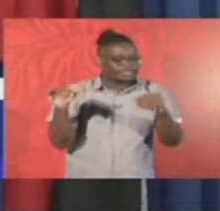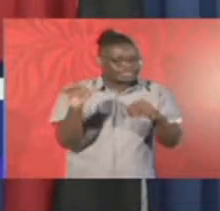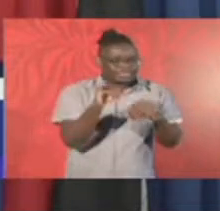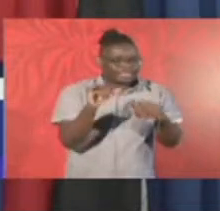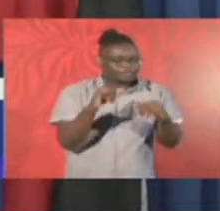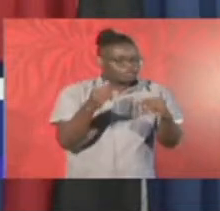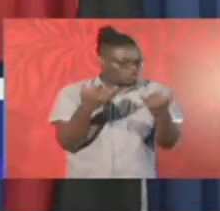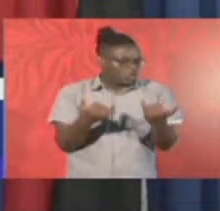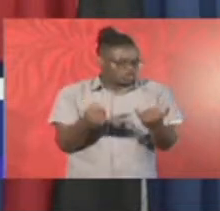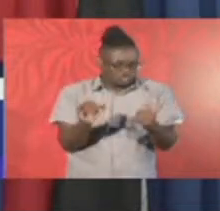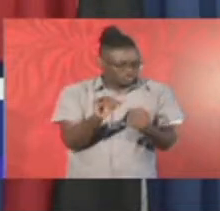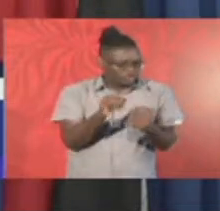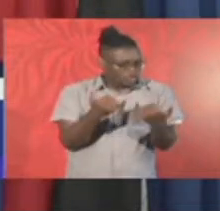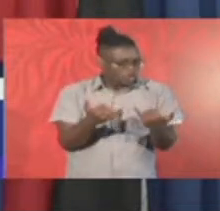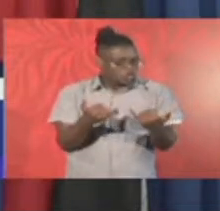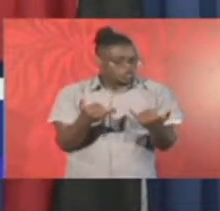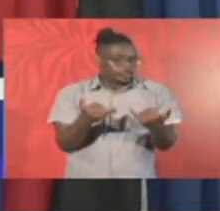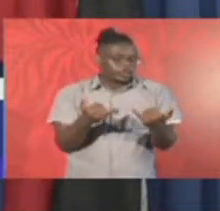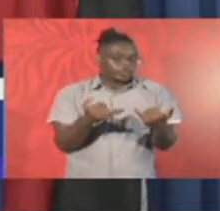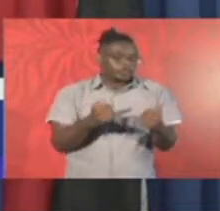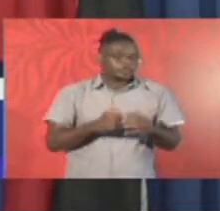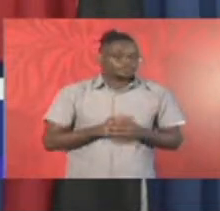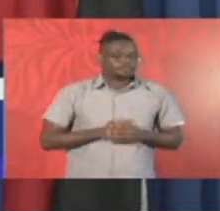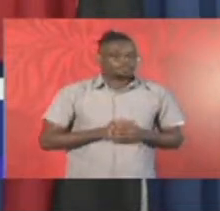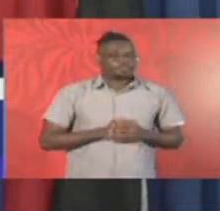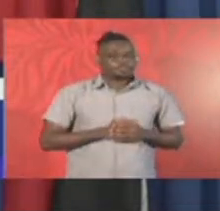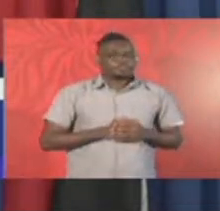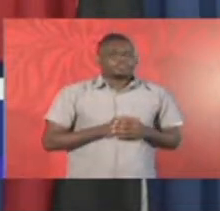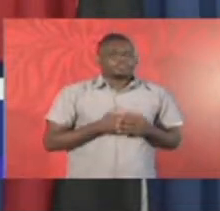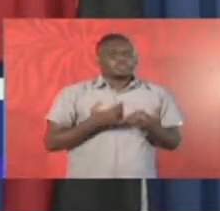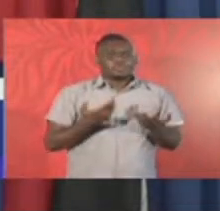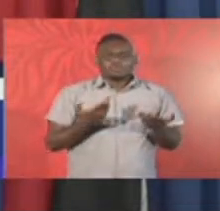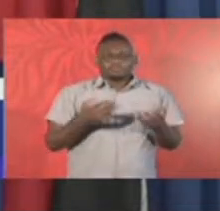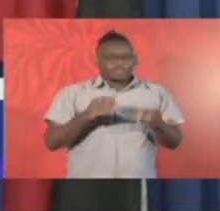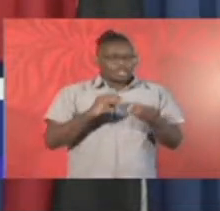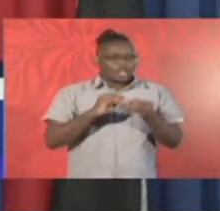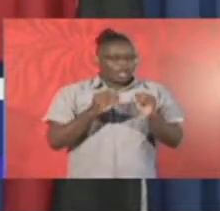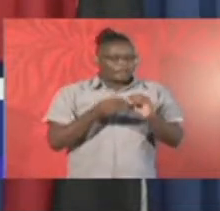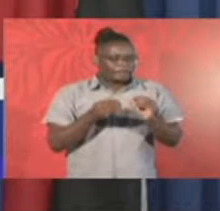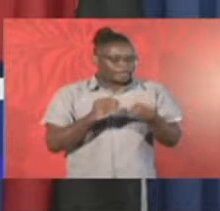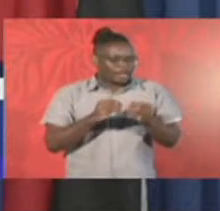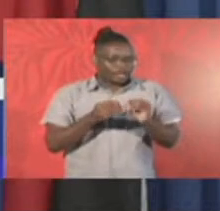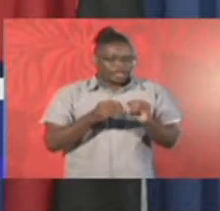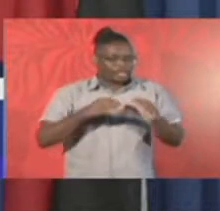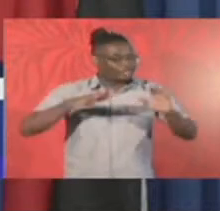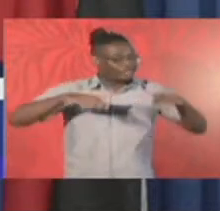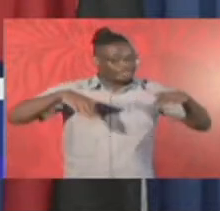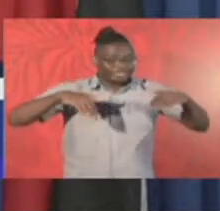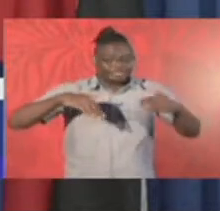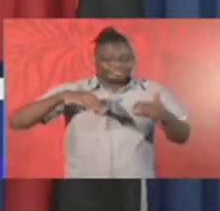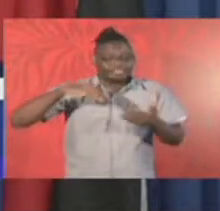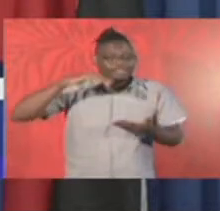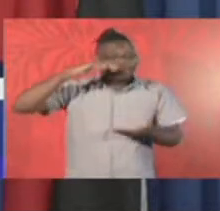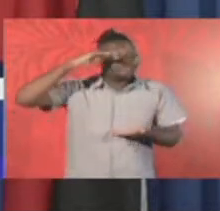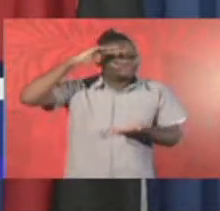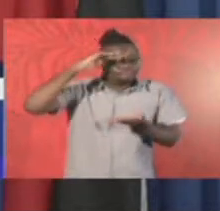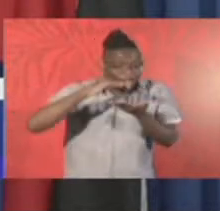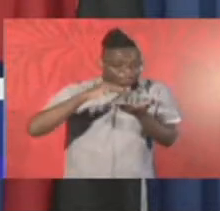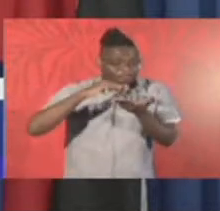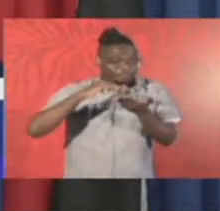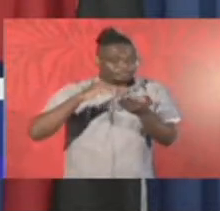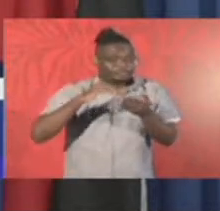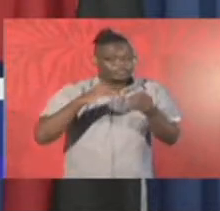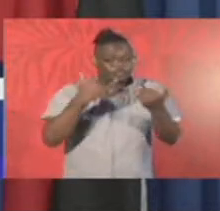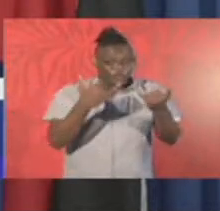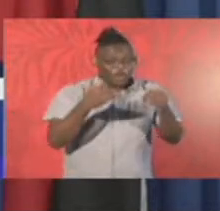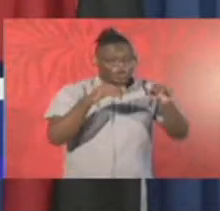that while our numbers have not gone down, they have not gone up alarmingly. But we would love